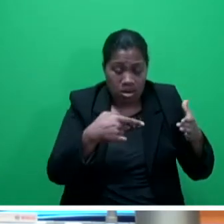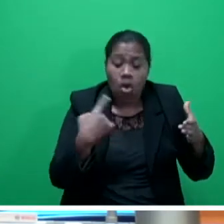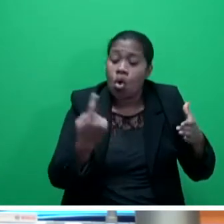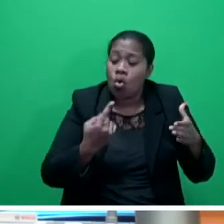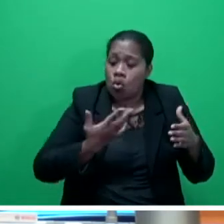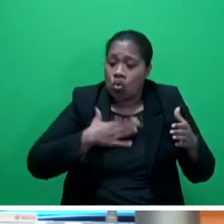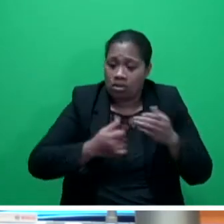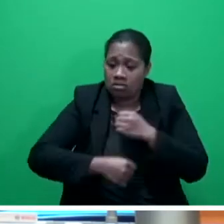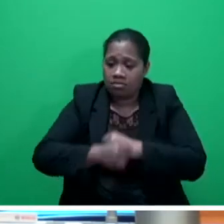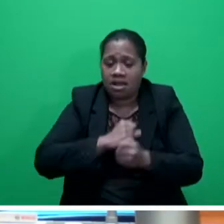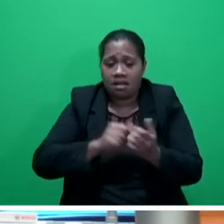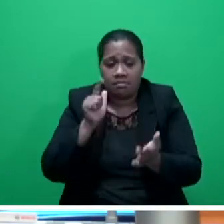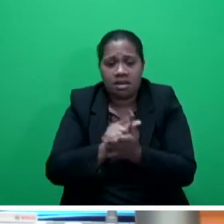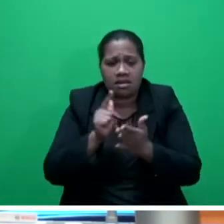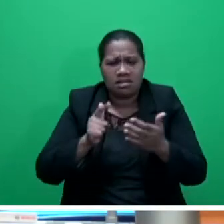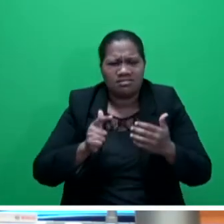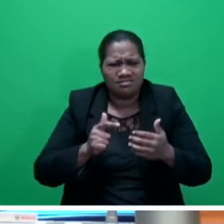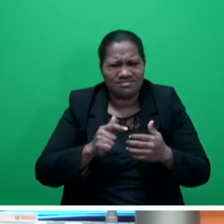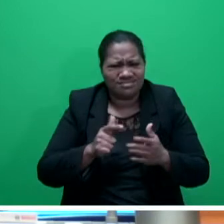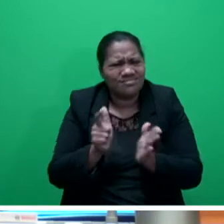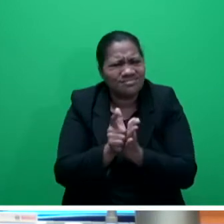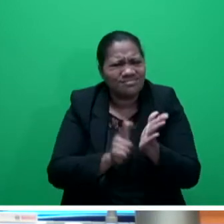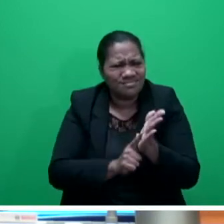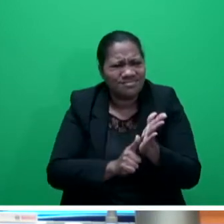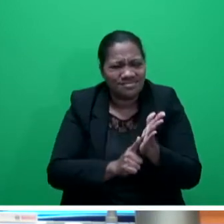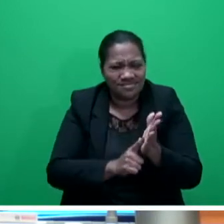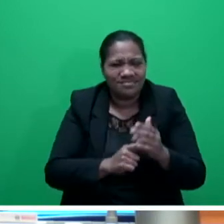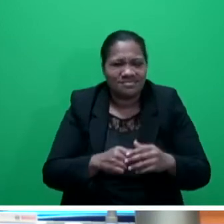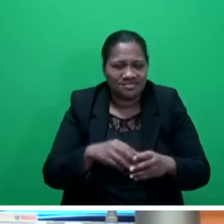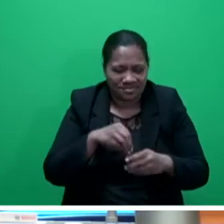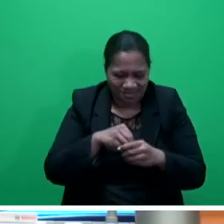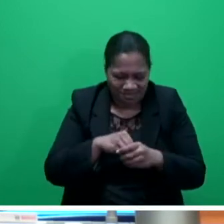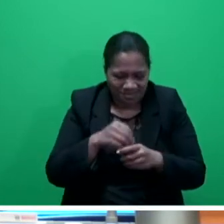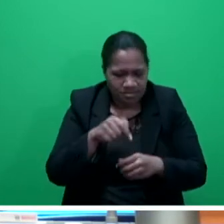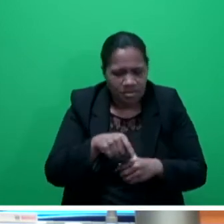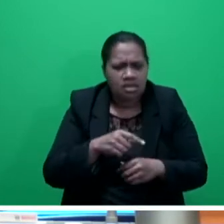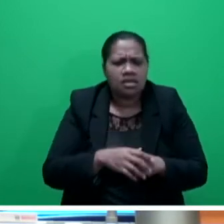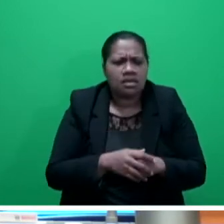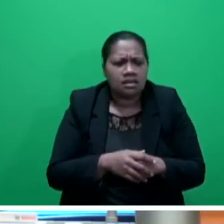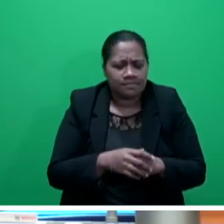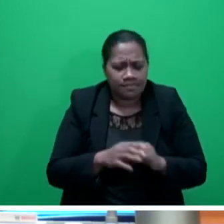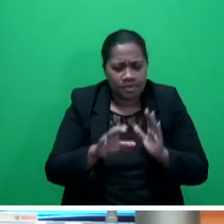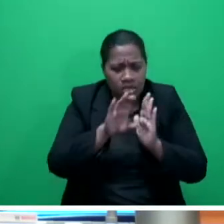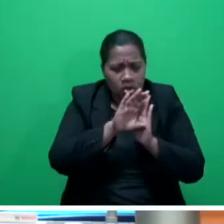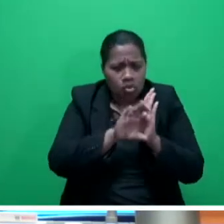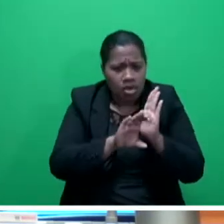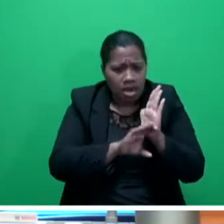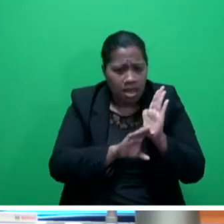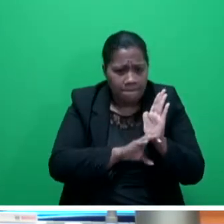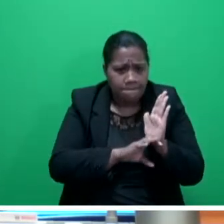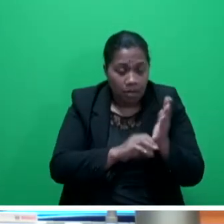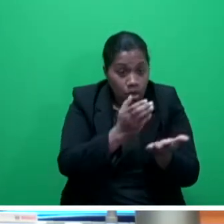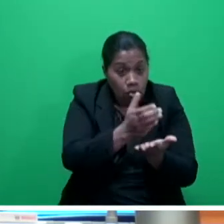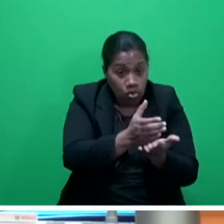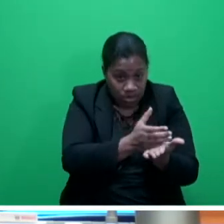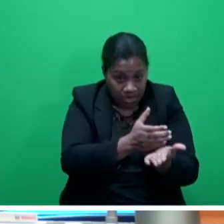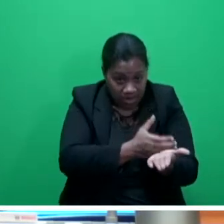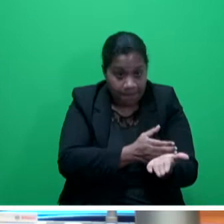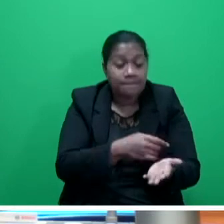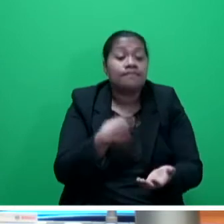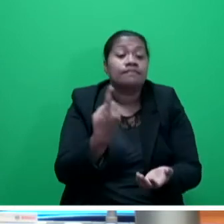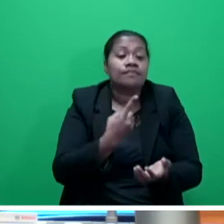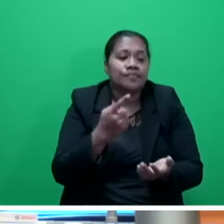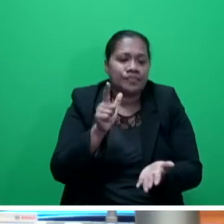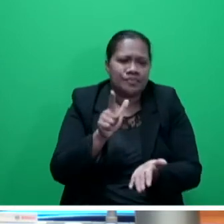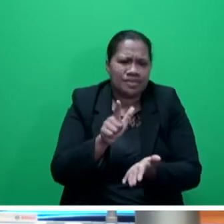practitioners. And the curriculum in respect of the curriculum has been set by the Legal Education Board itself, and the